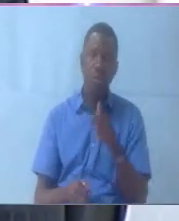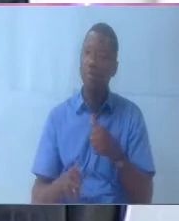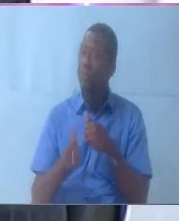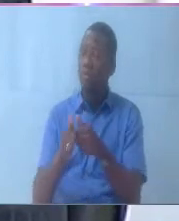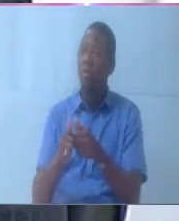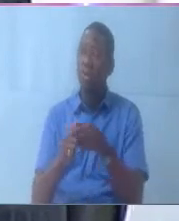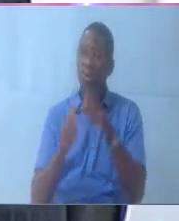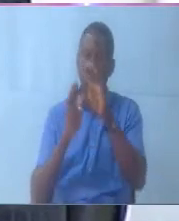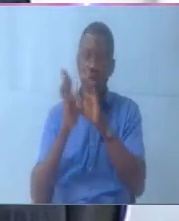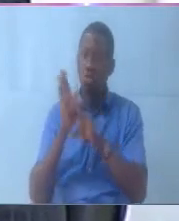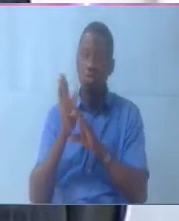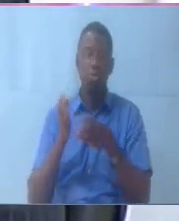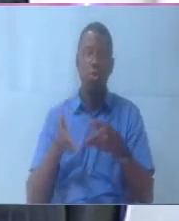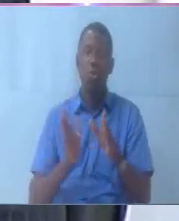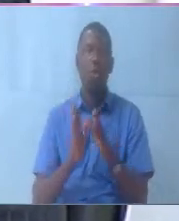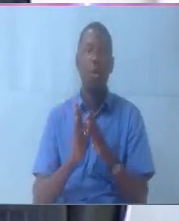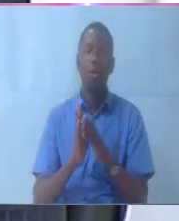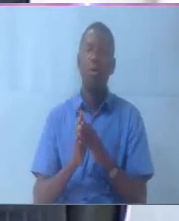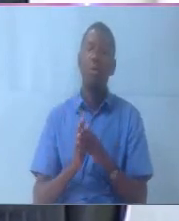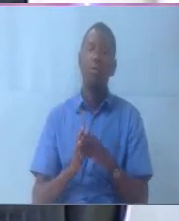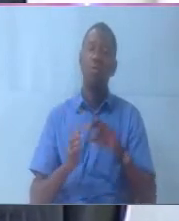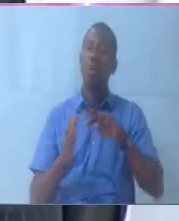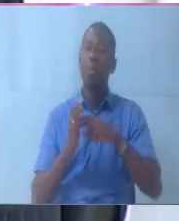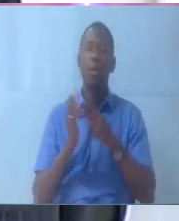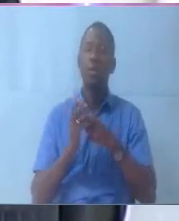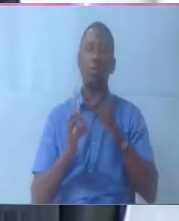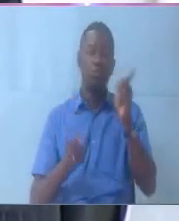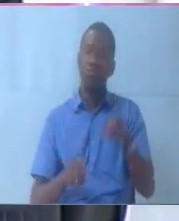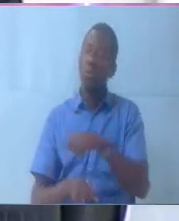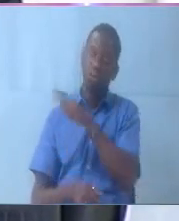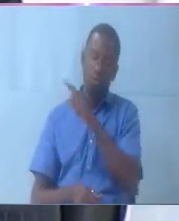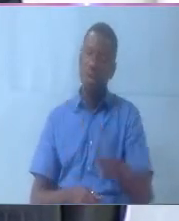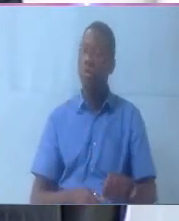muto anim banko la sarto lu mantanyo la adun kule me